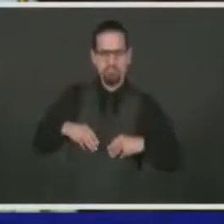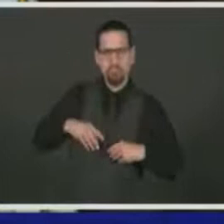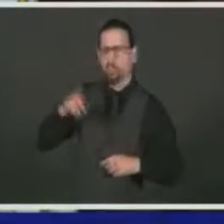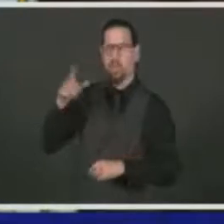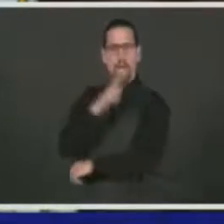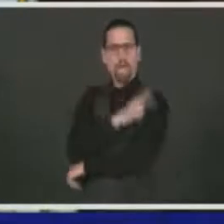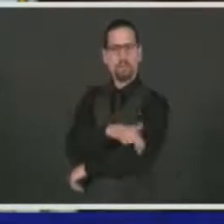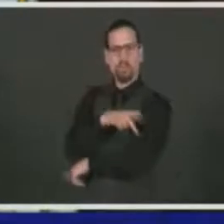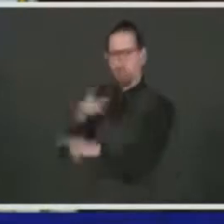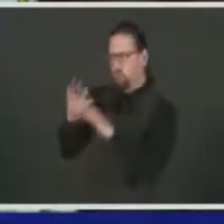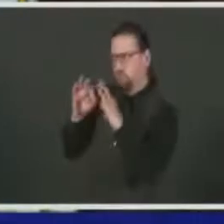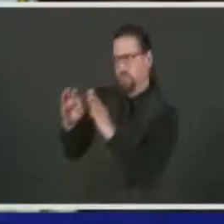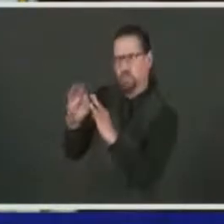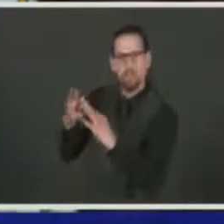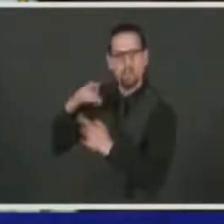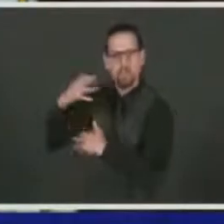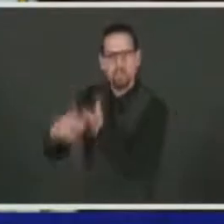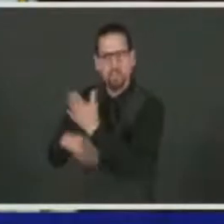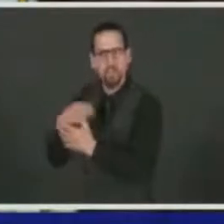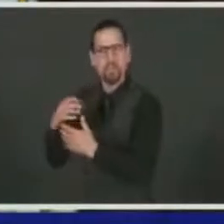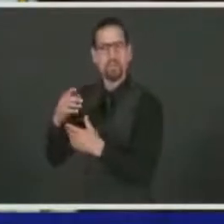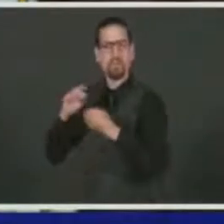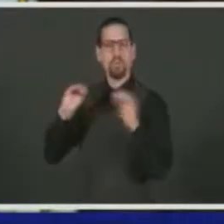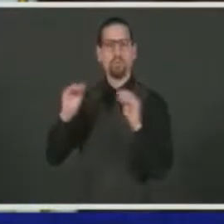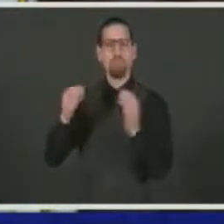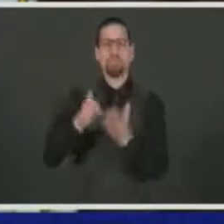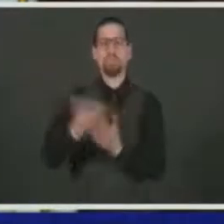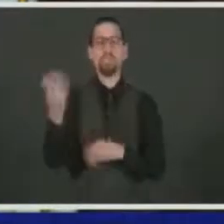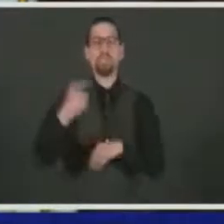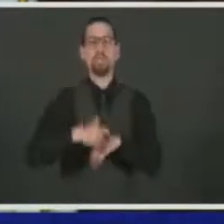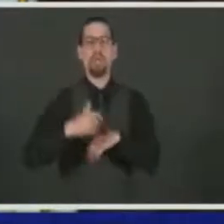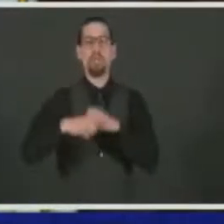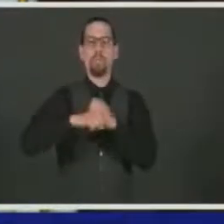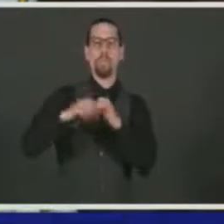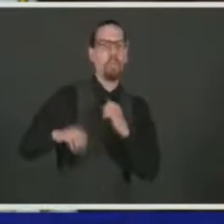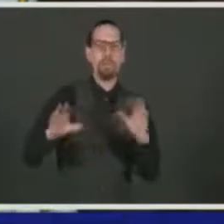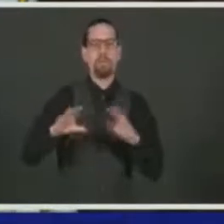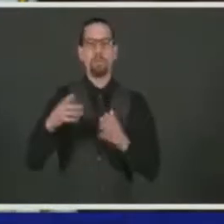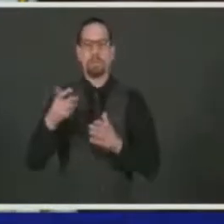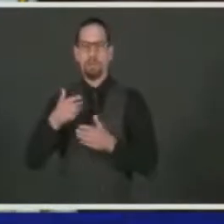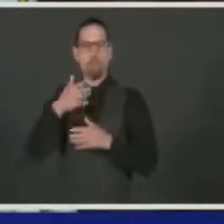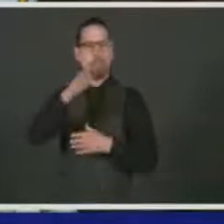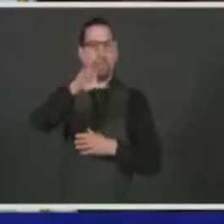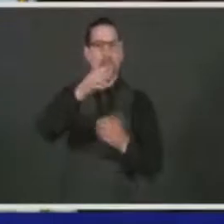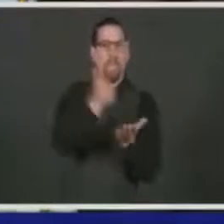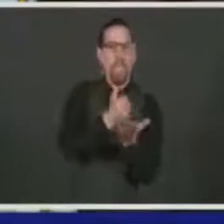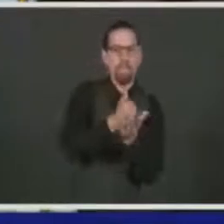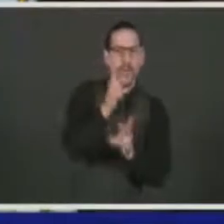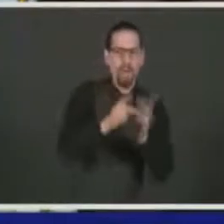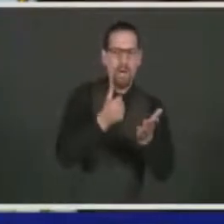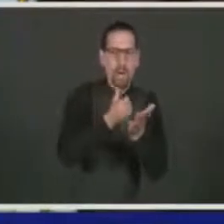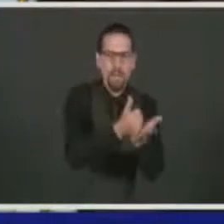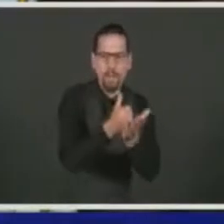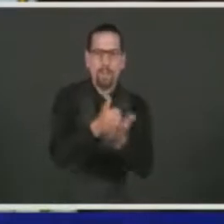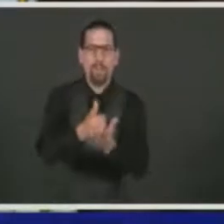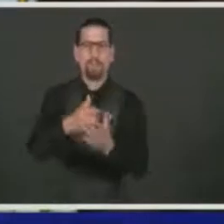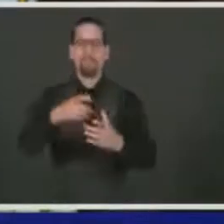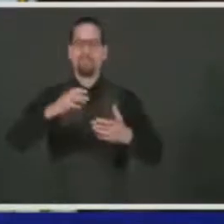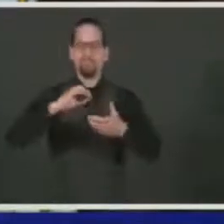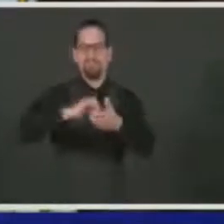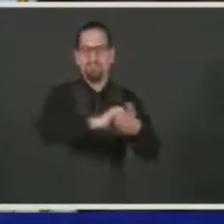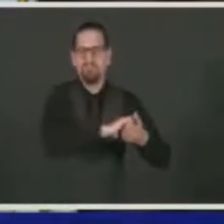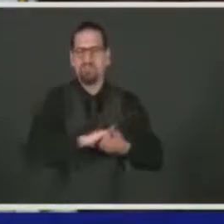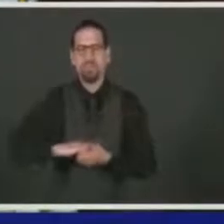testing is best in class. The way you've reached out to help neighbors is amazing. The way our nursing homes have complied, our